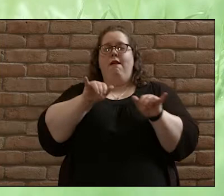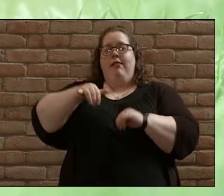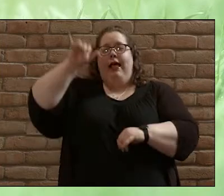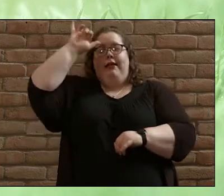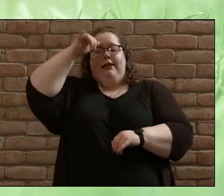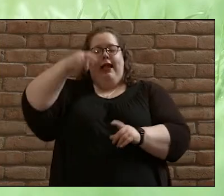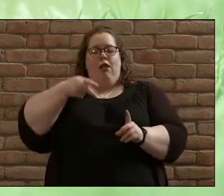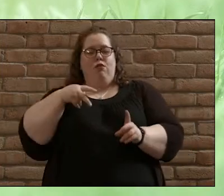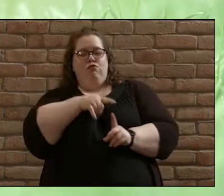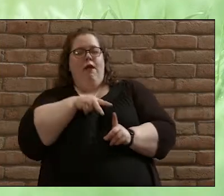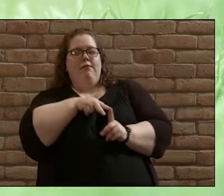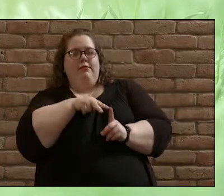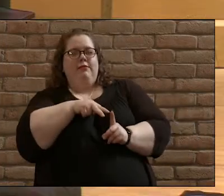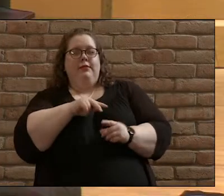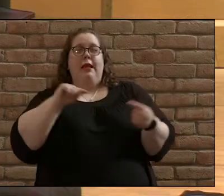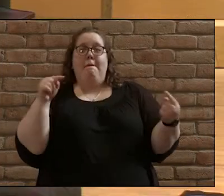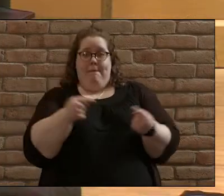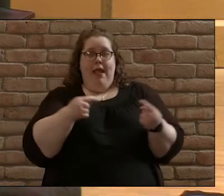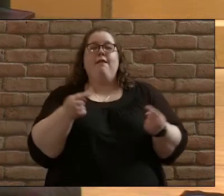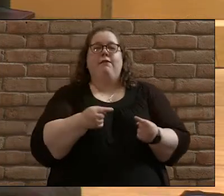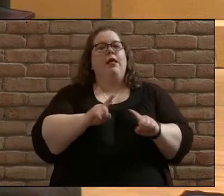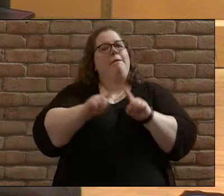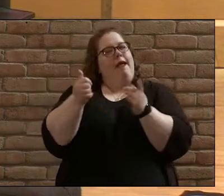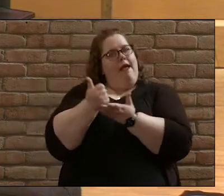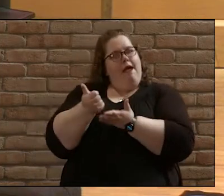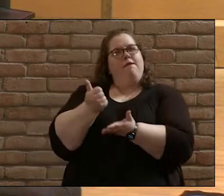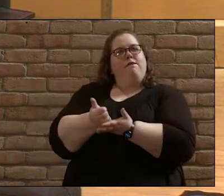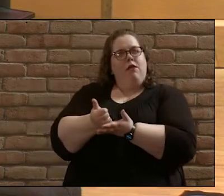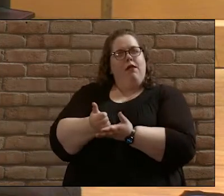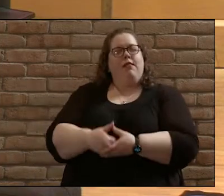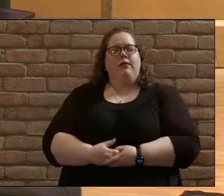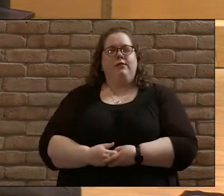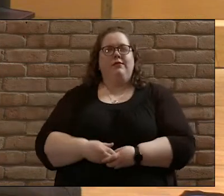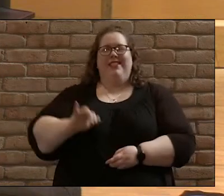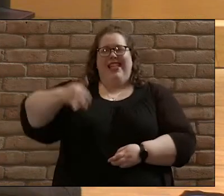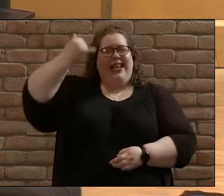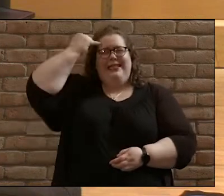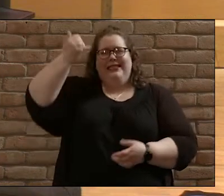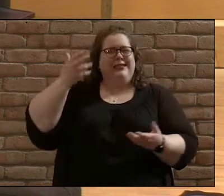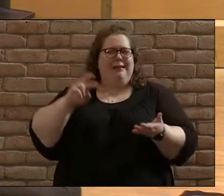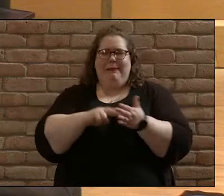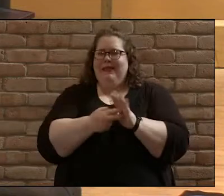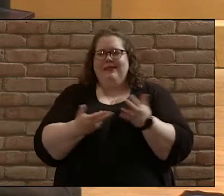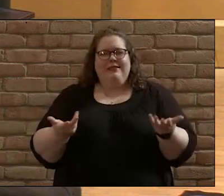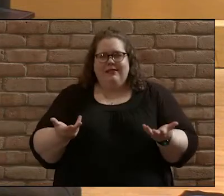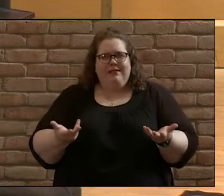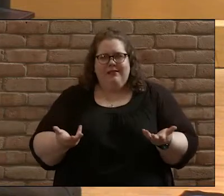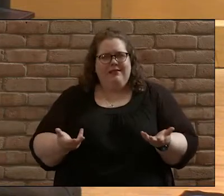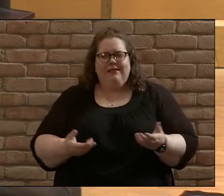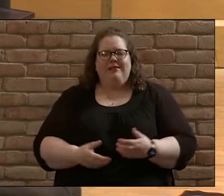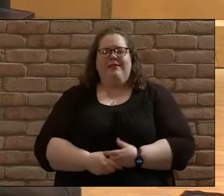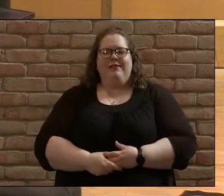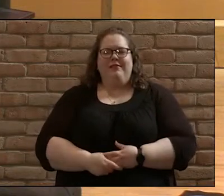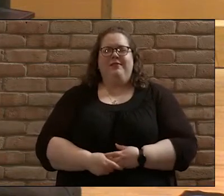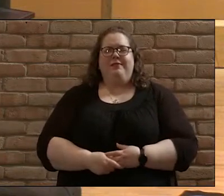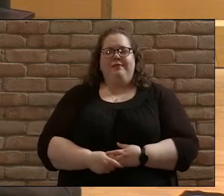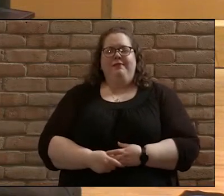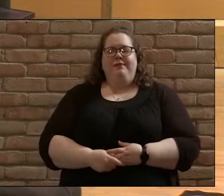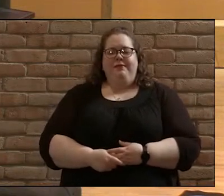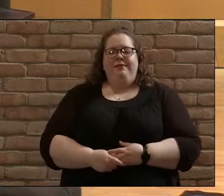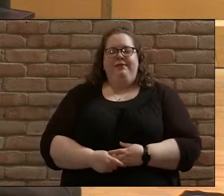helpful. And you see, the idea that Solomon is getting at here is this idea,